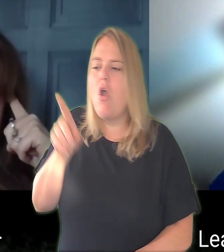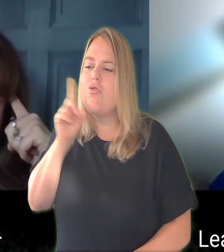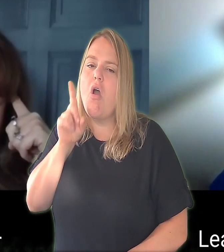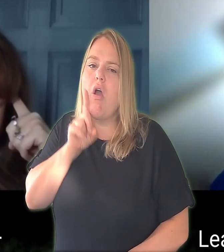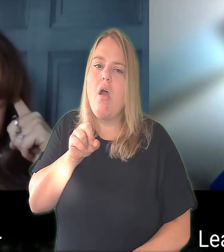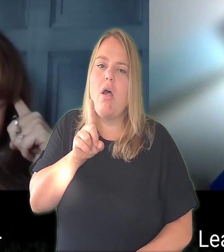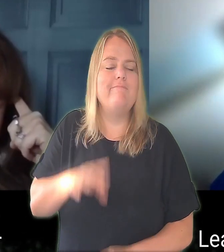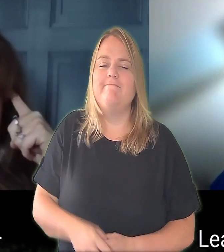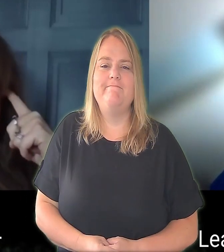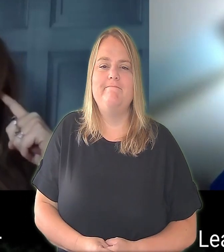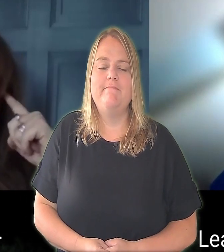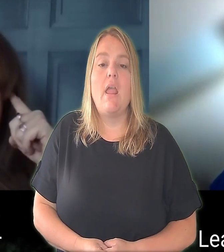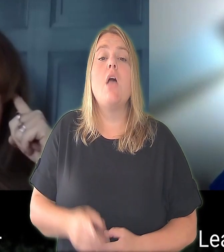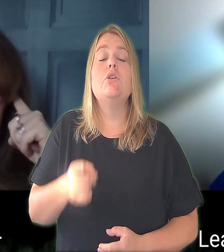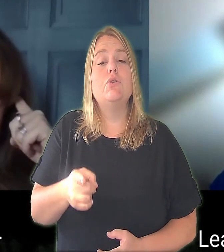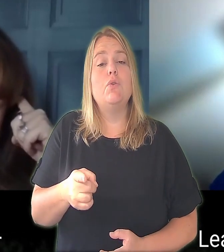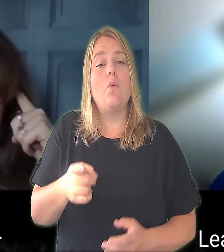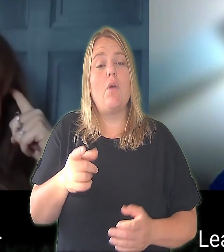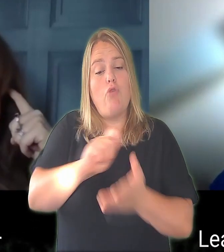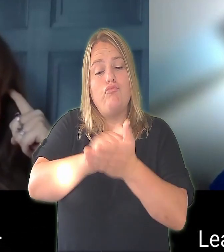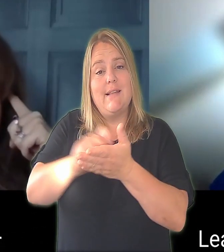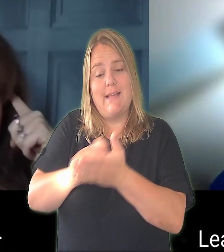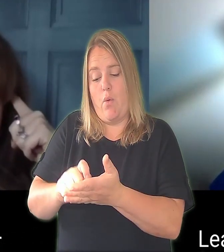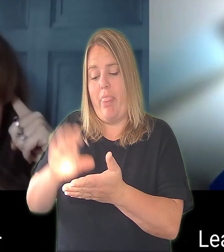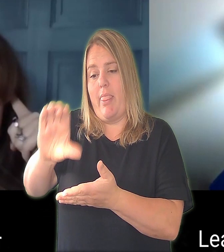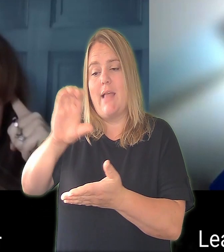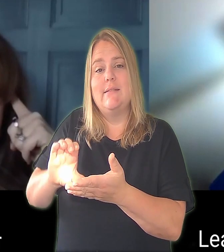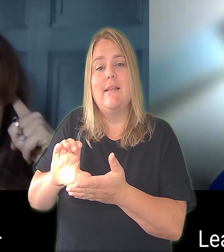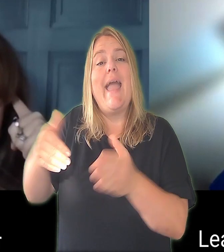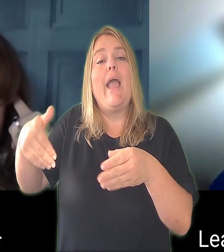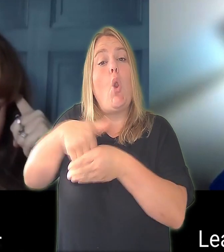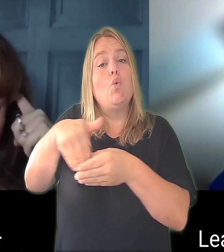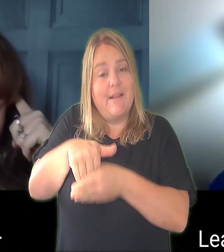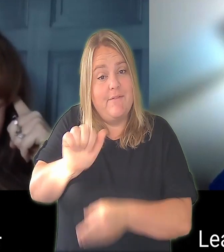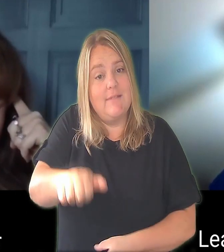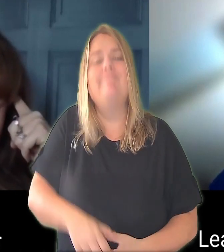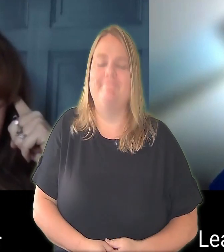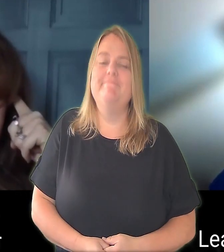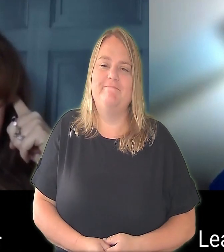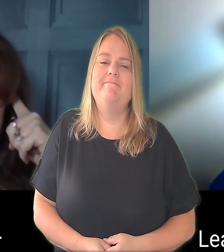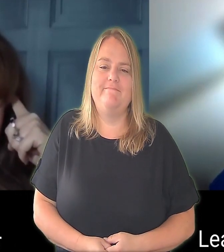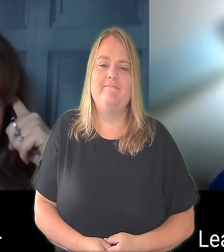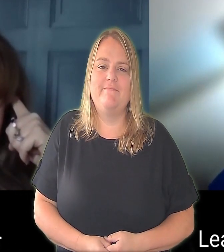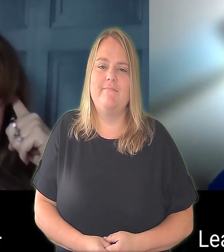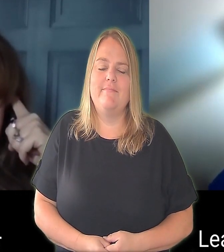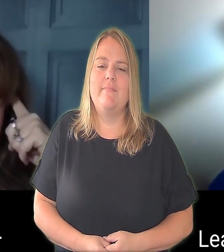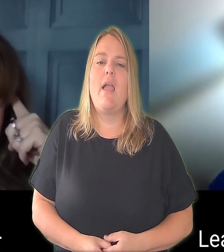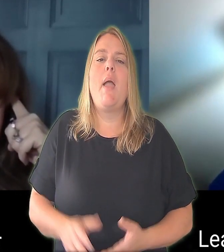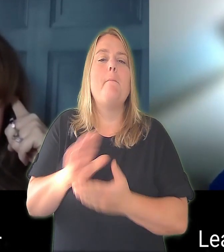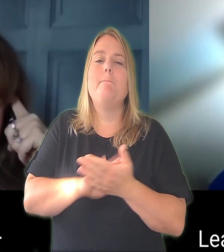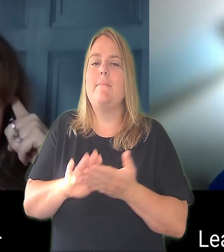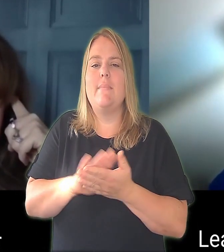socialization, teaching children they're expected to be a certain way. So I've put that down as that's inclusive, isn't it? Yeah,